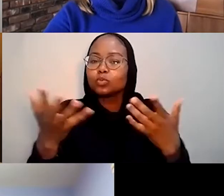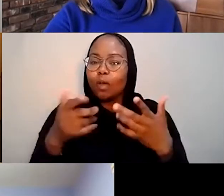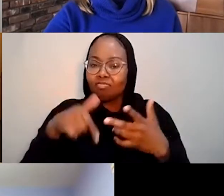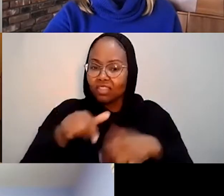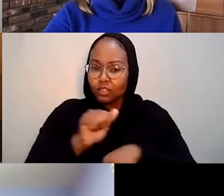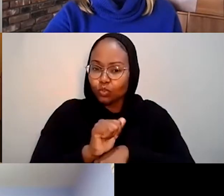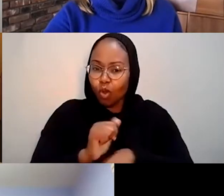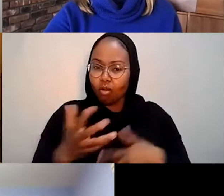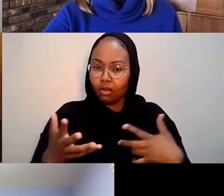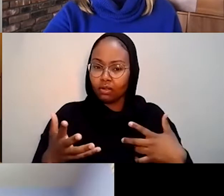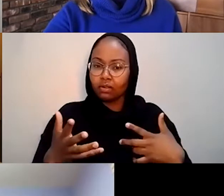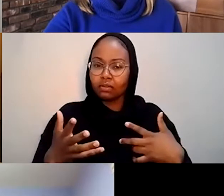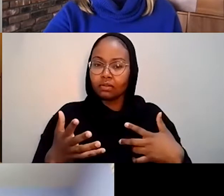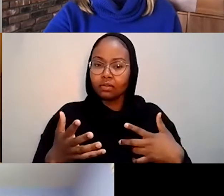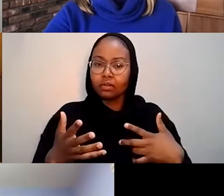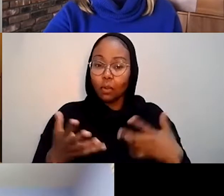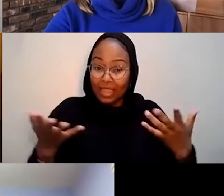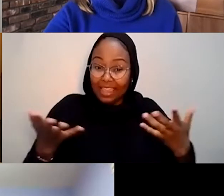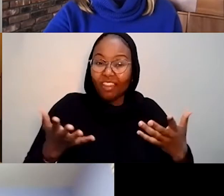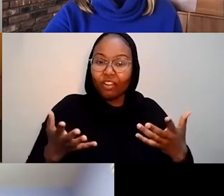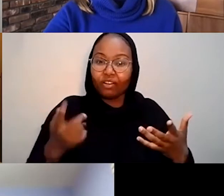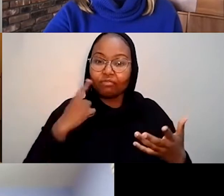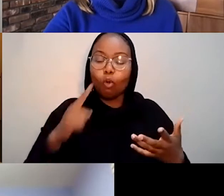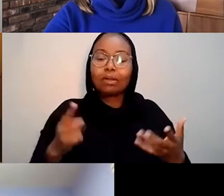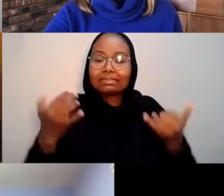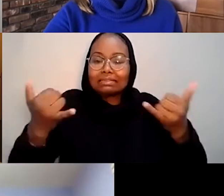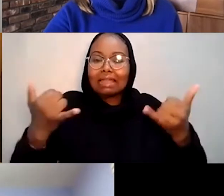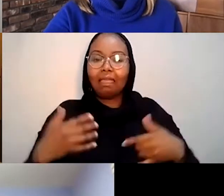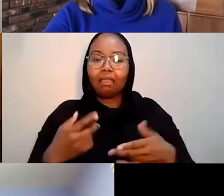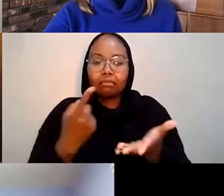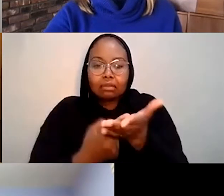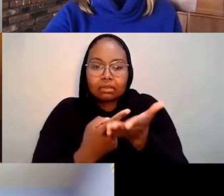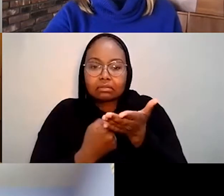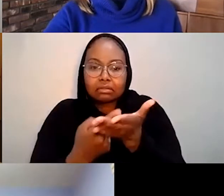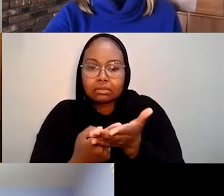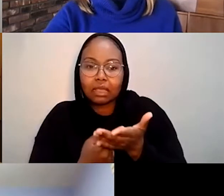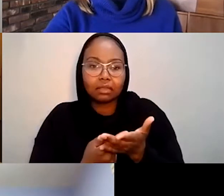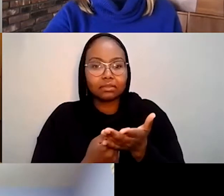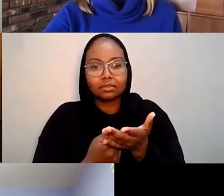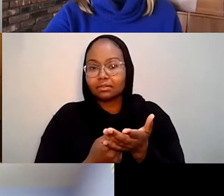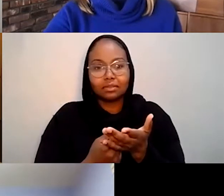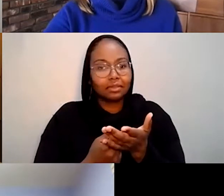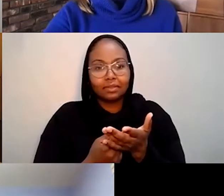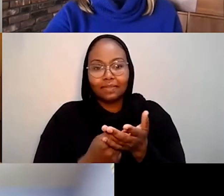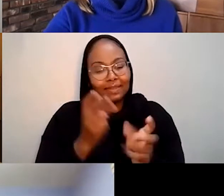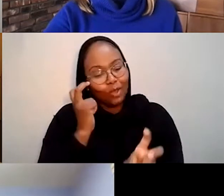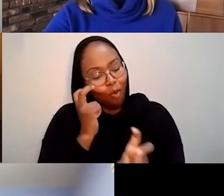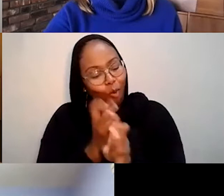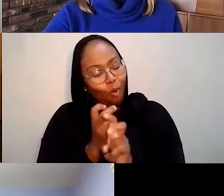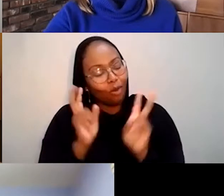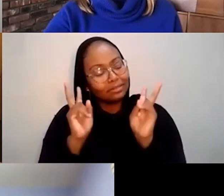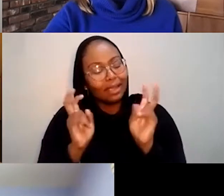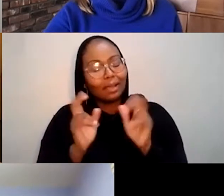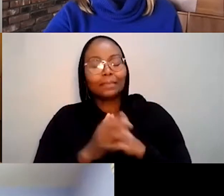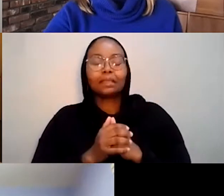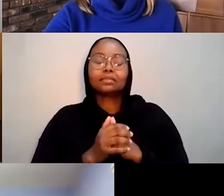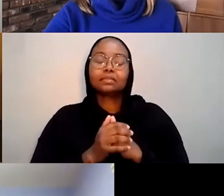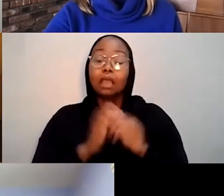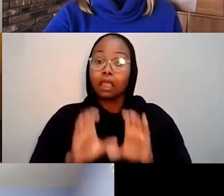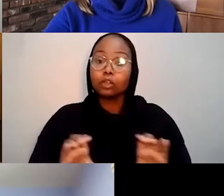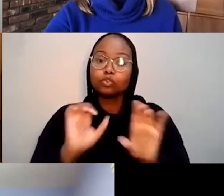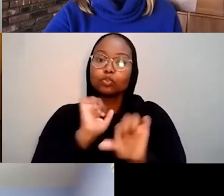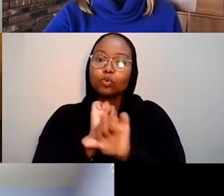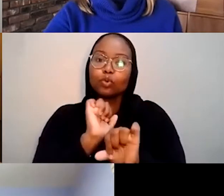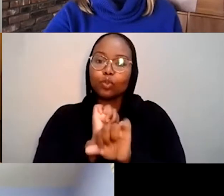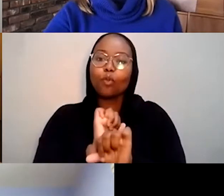are all here to talk about is for. We are here to talk about the hard things and do the work that eases